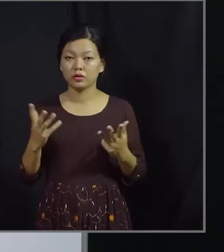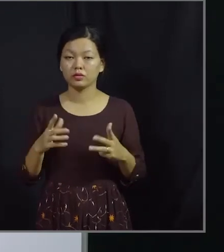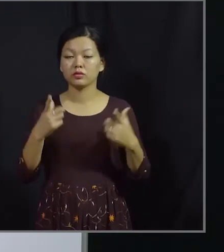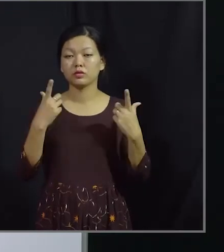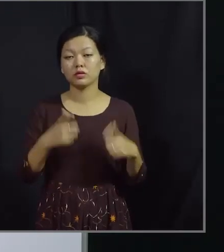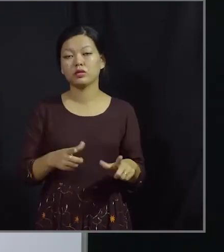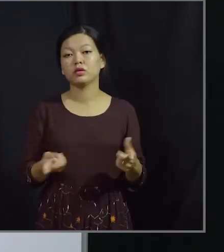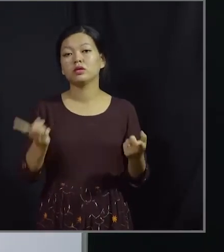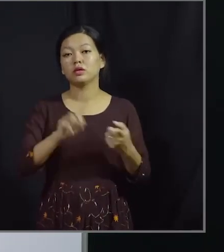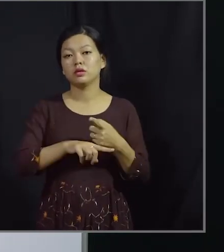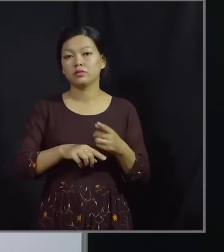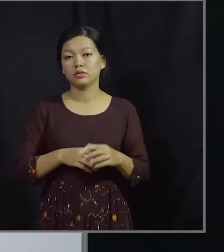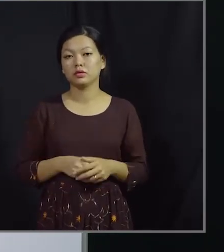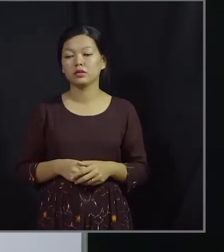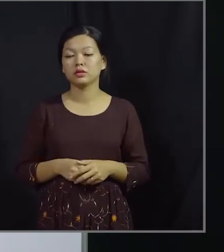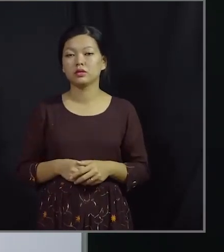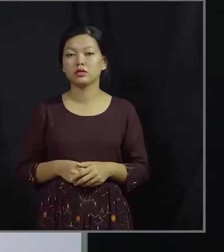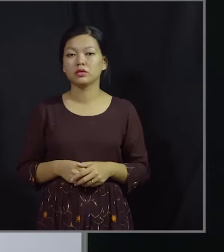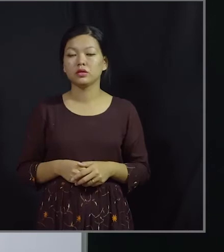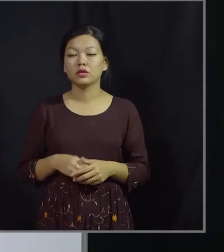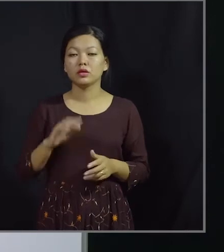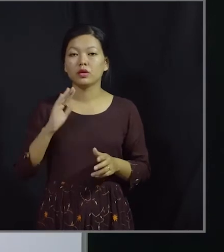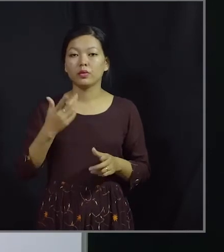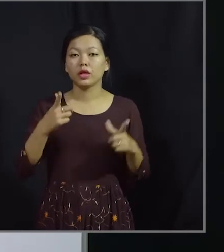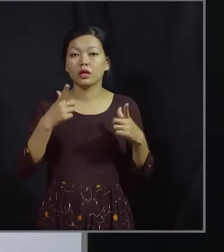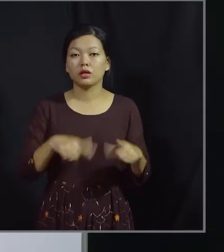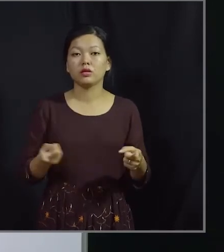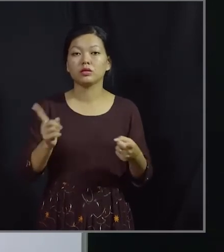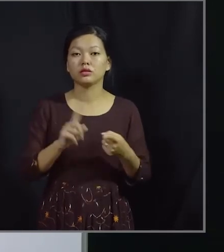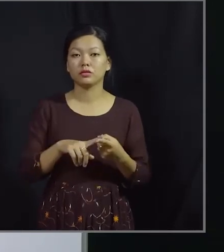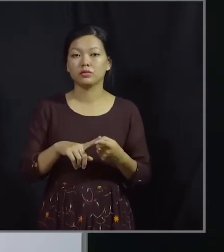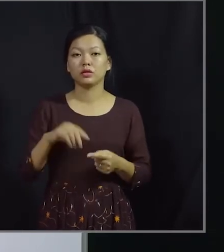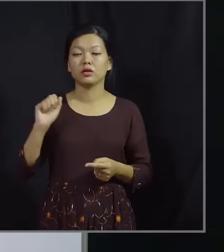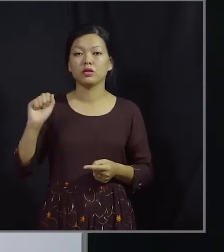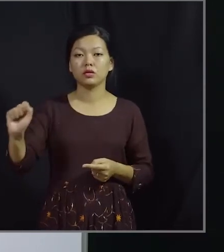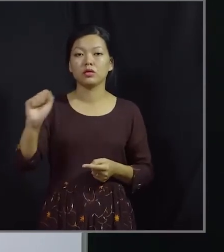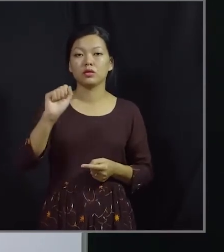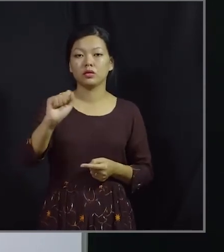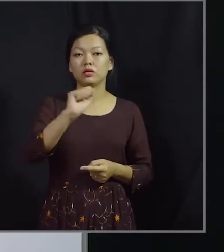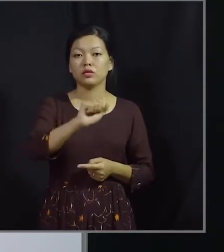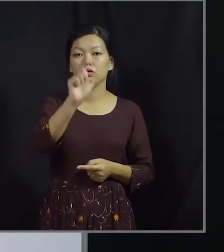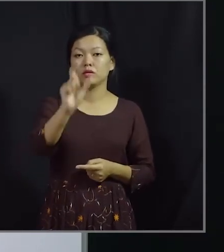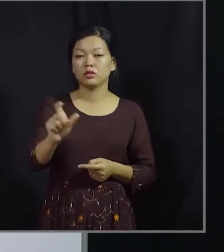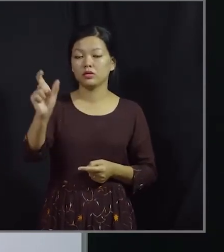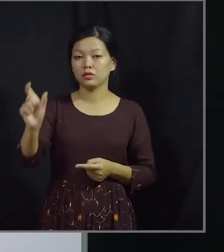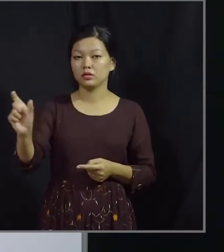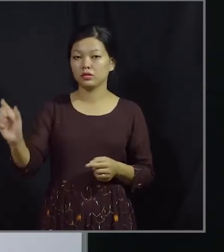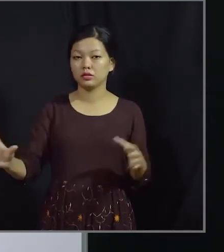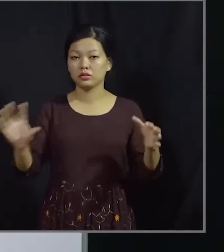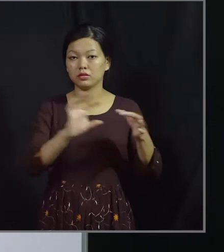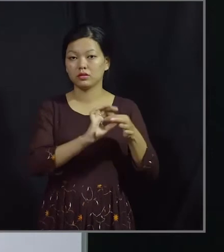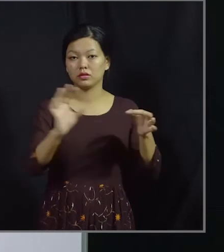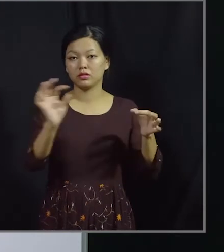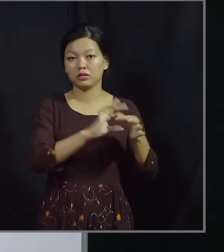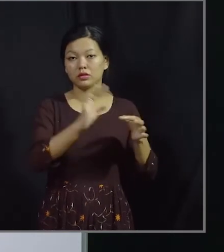loss has to be transferred to partners' capital account in their old ratio, not in a new ratio, but in an